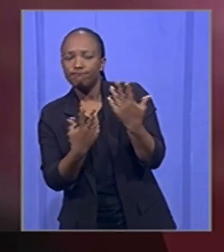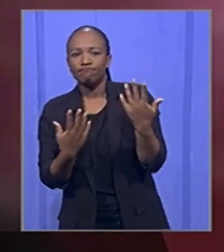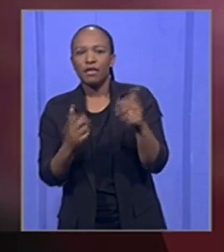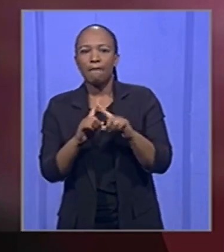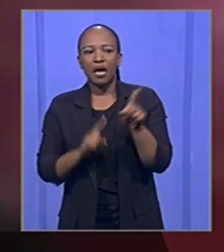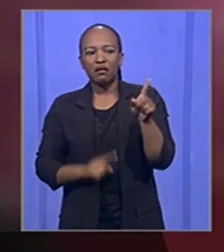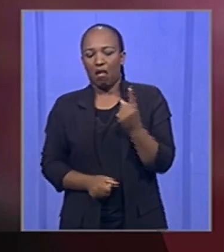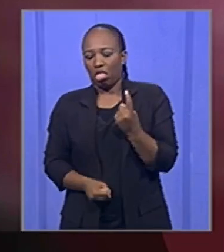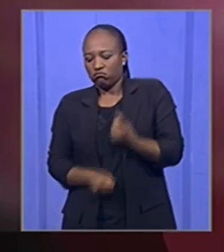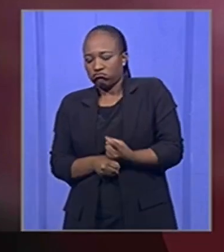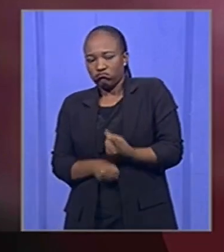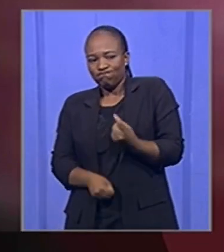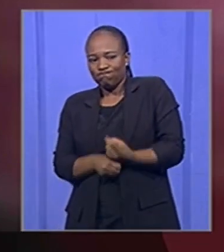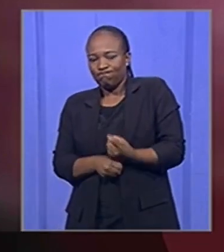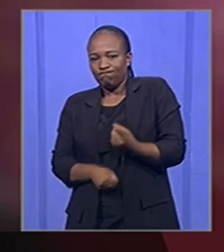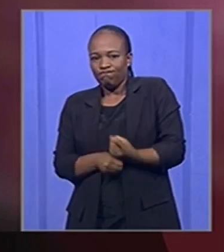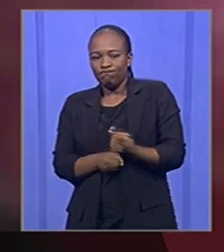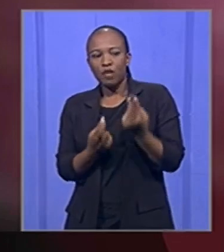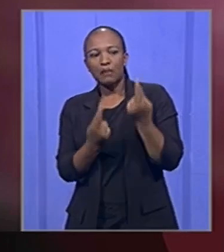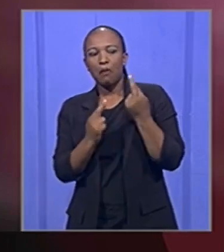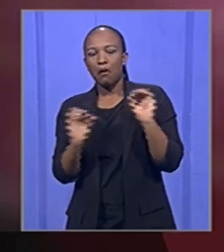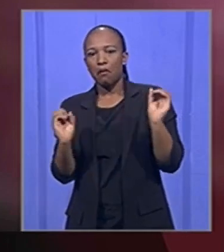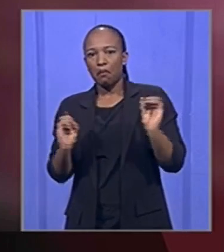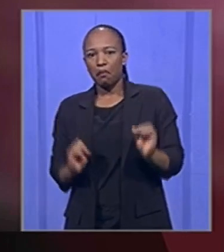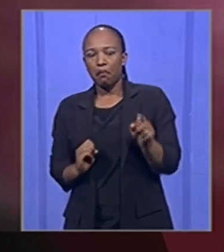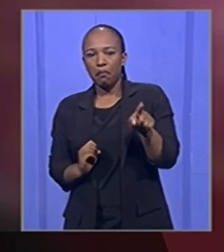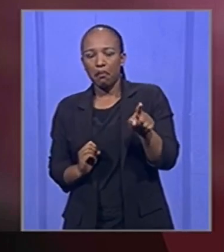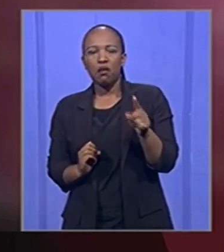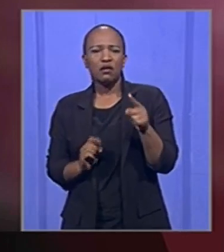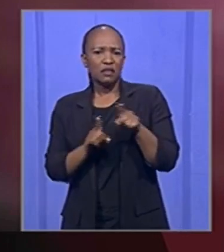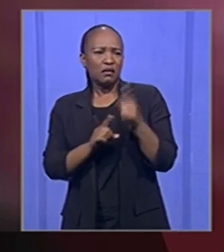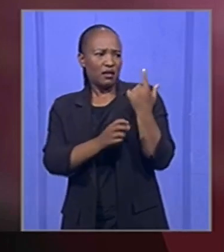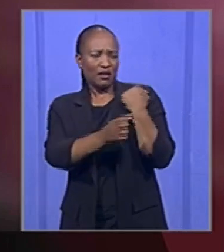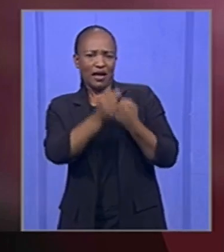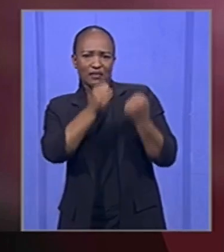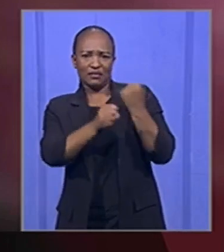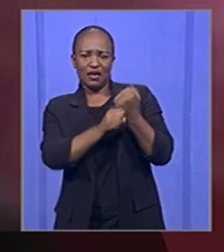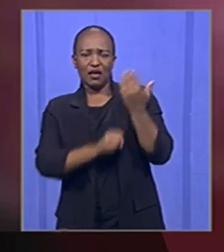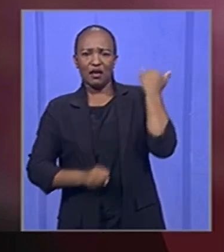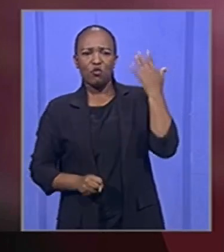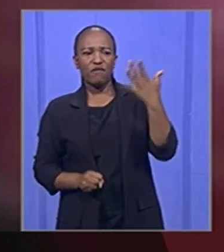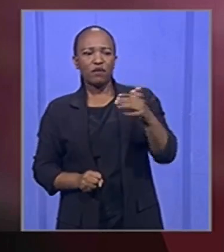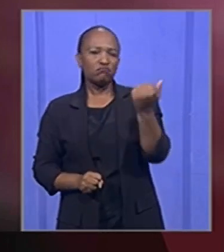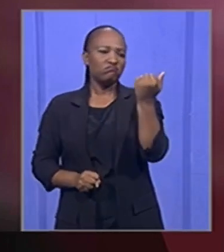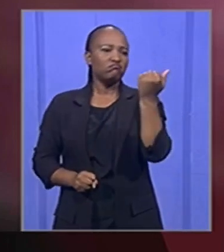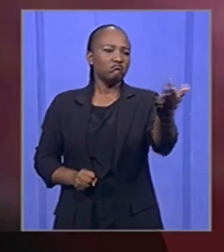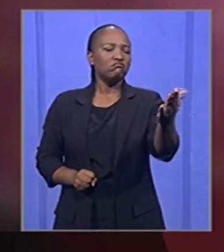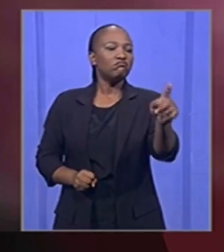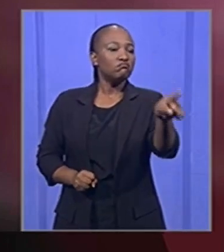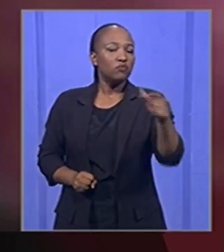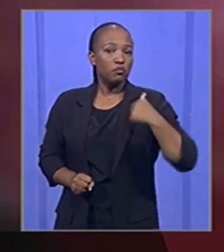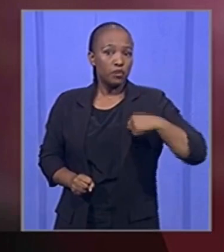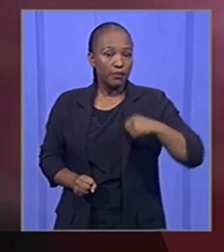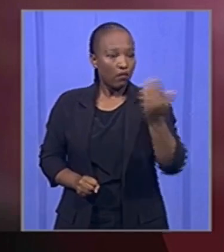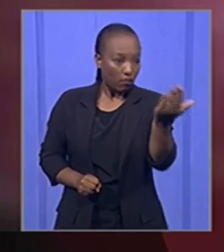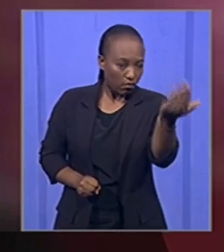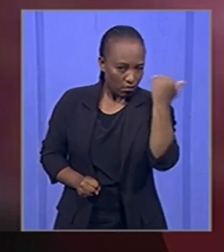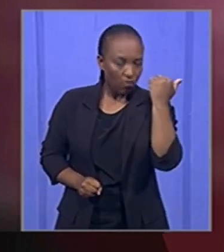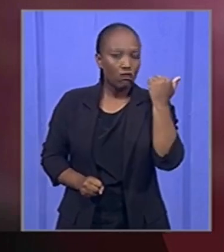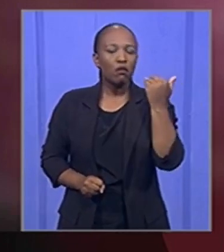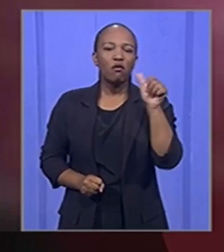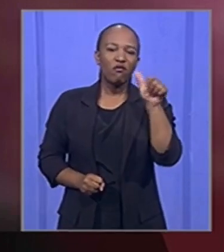simply refused to respond. And also last year we also subpoenaed the municipality in connection with another